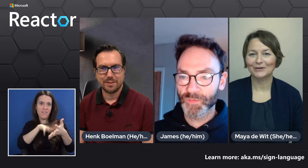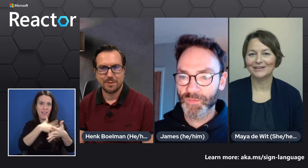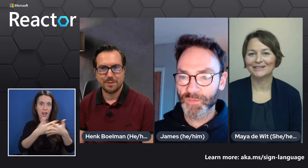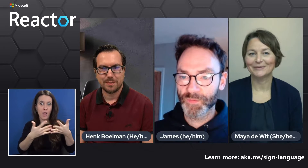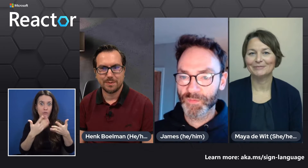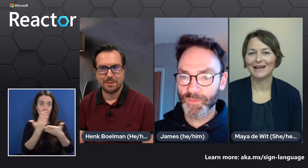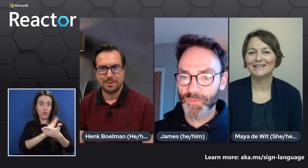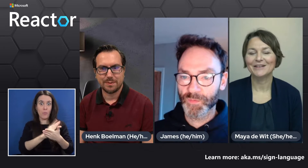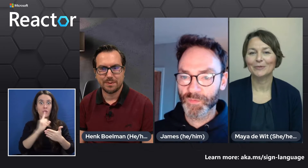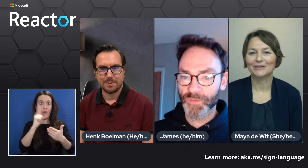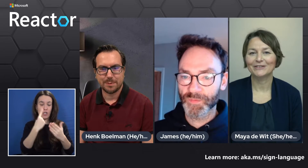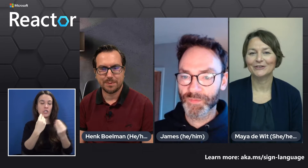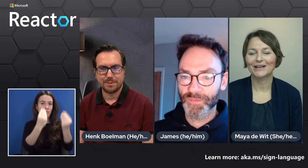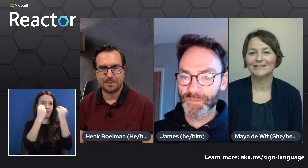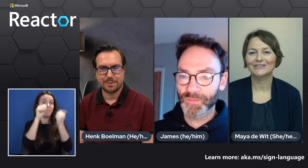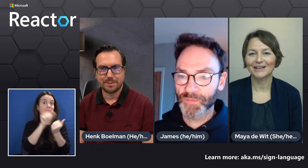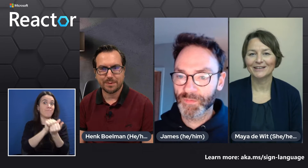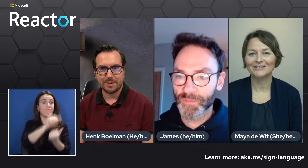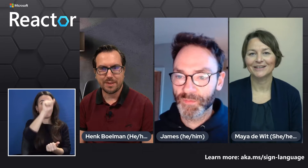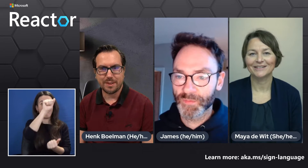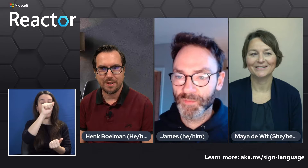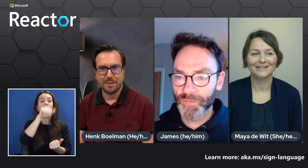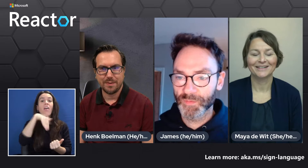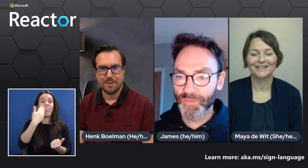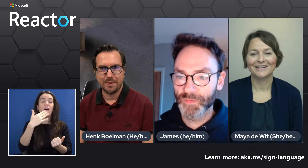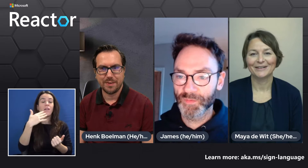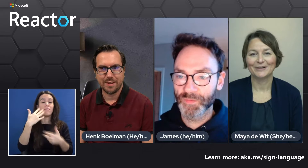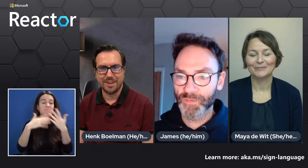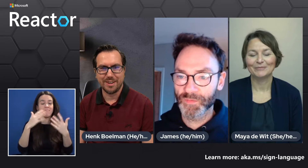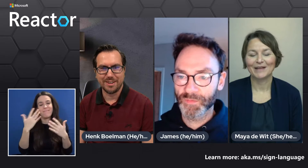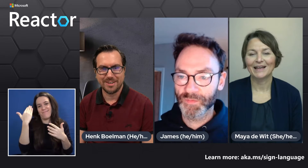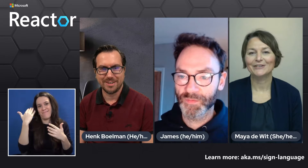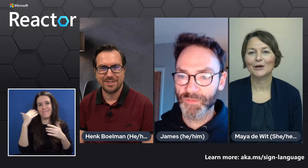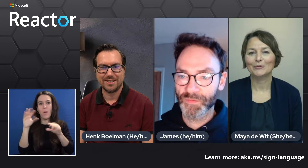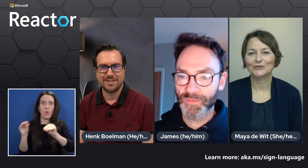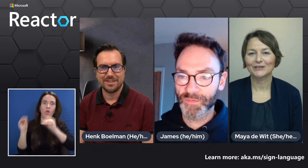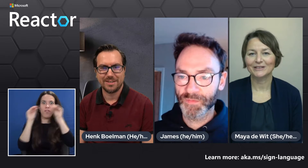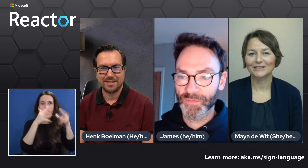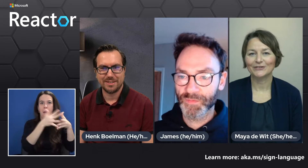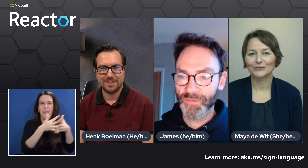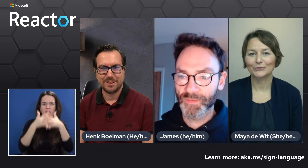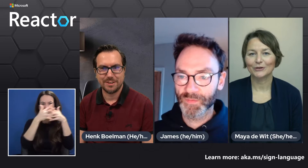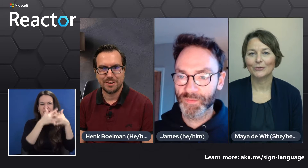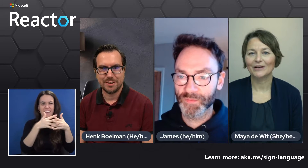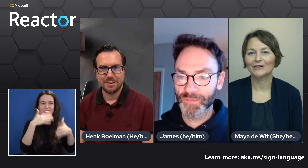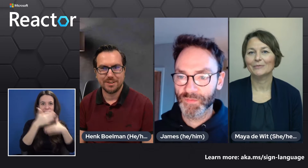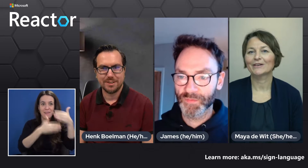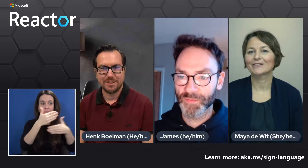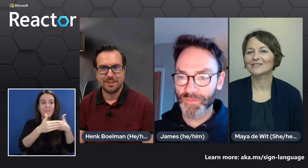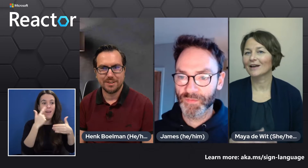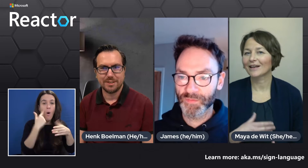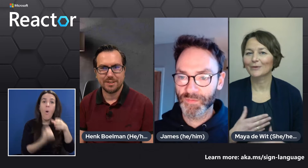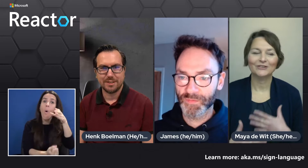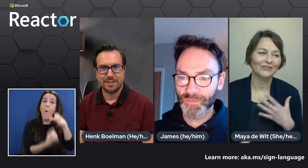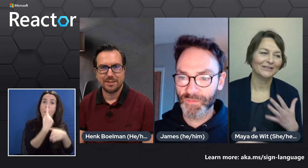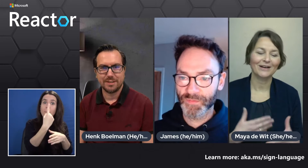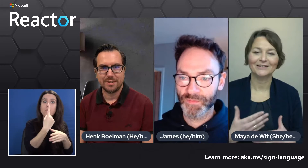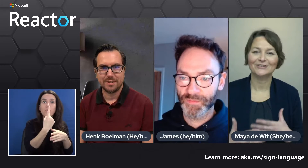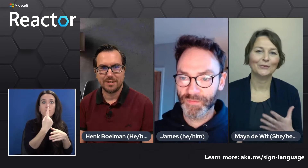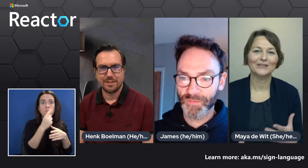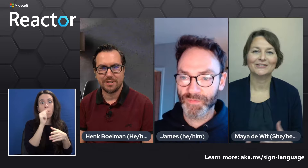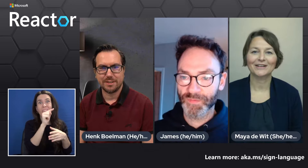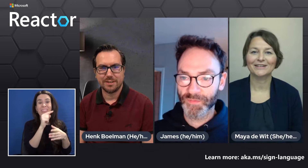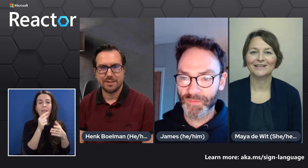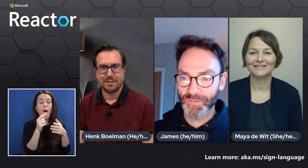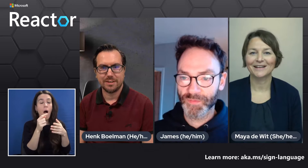to end up in the United States and had the opportunity to acquire American Sign Language and got